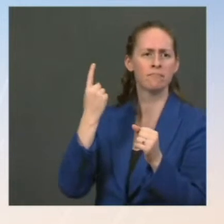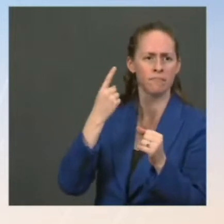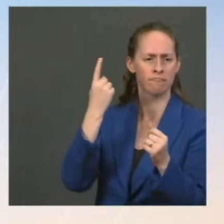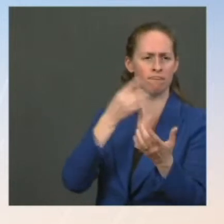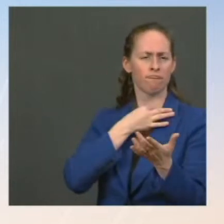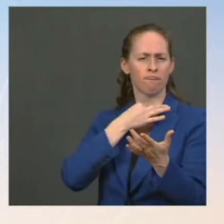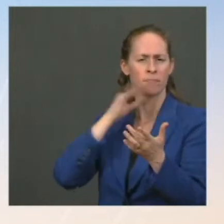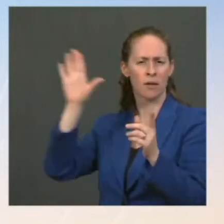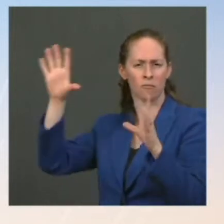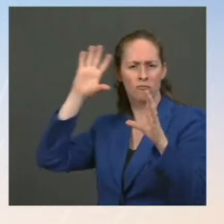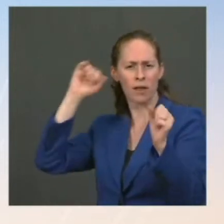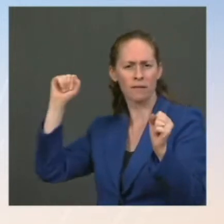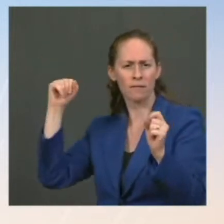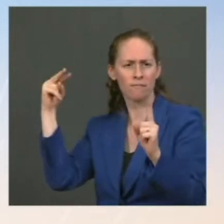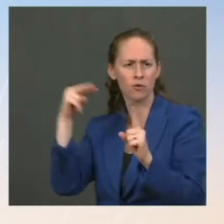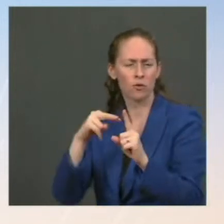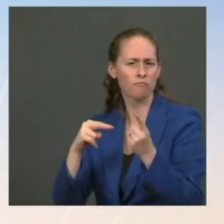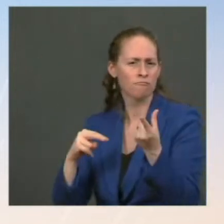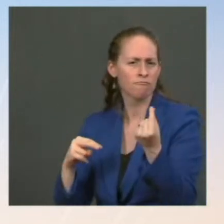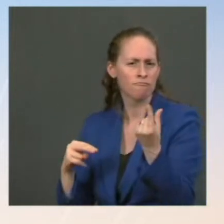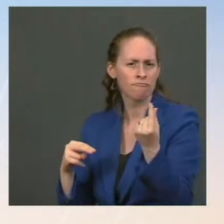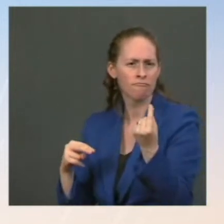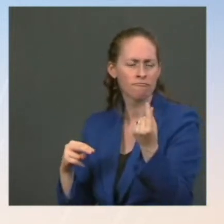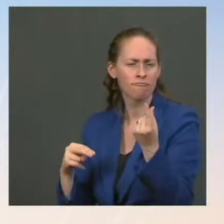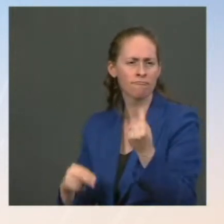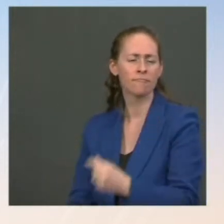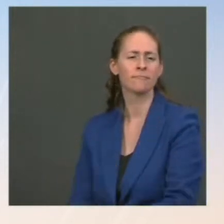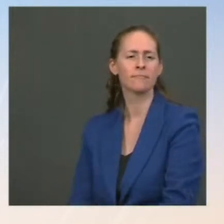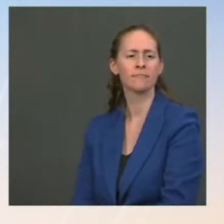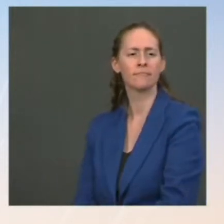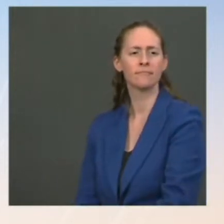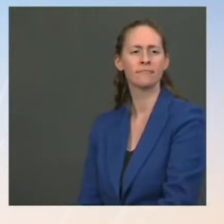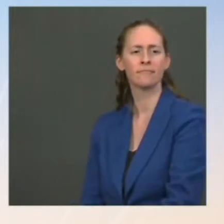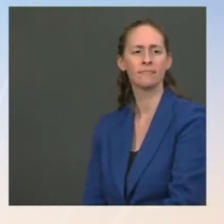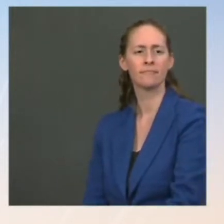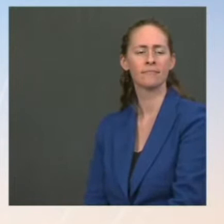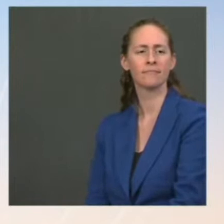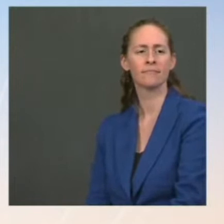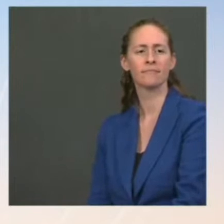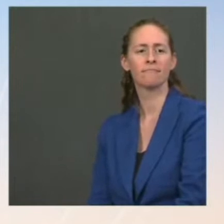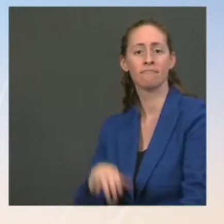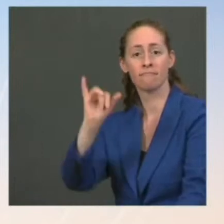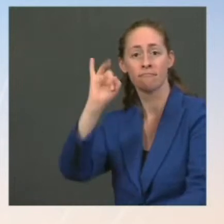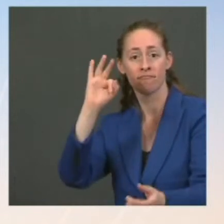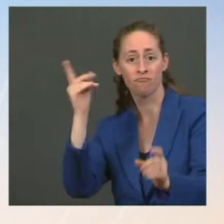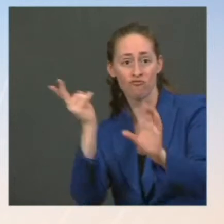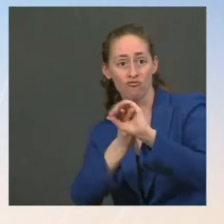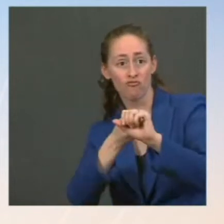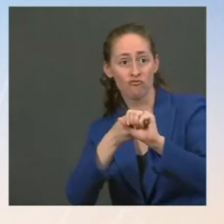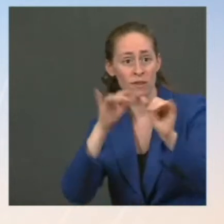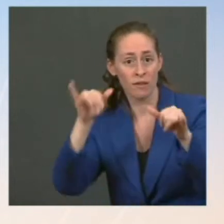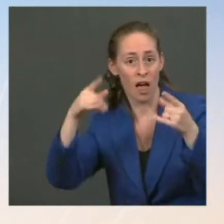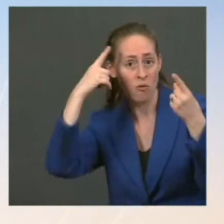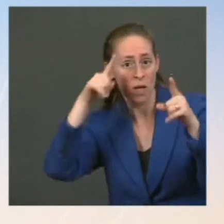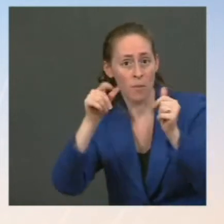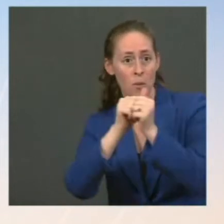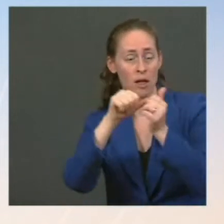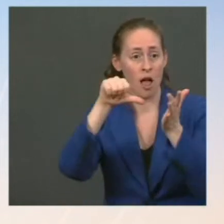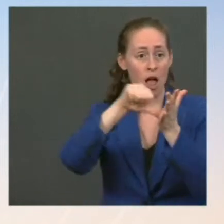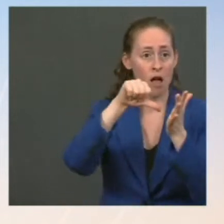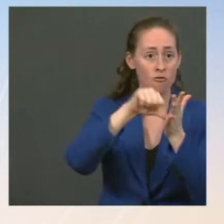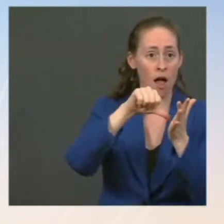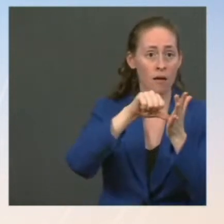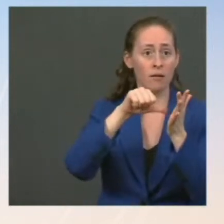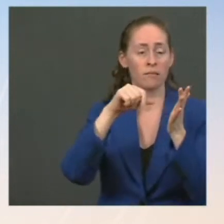point that if you do get back into the agreement, that Iran has to see more benefit than it actually